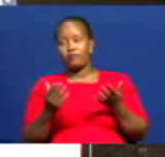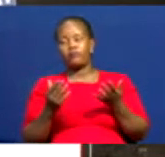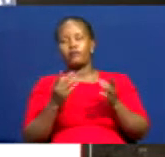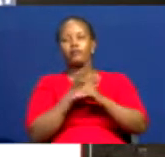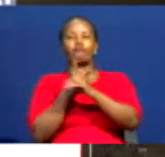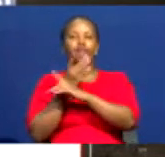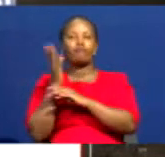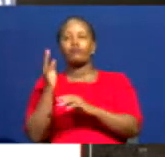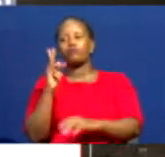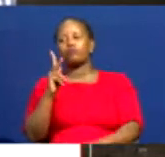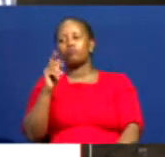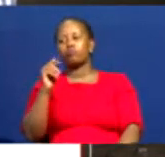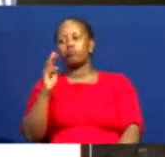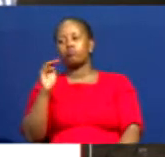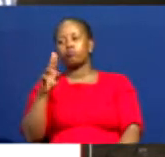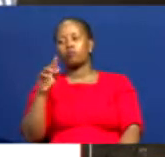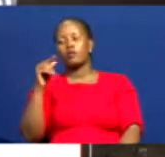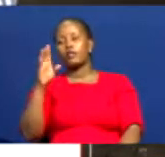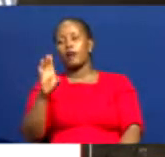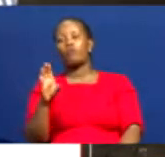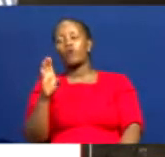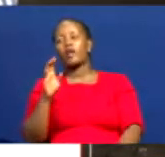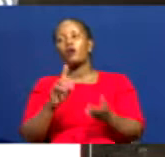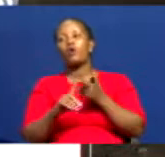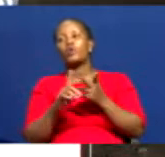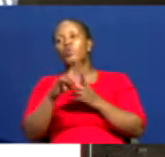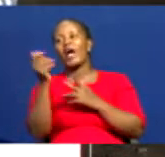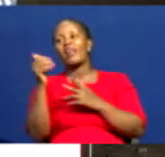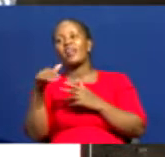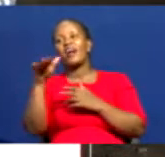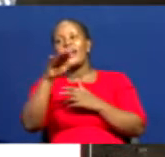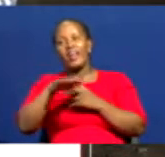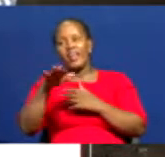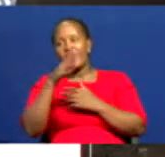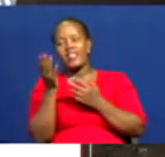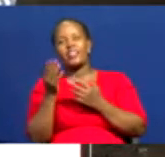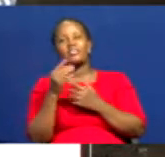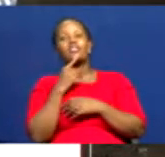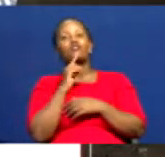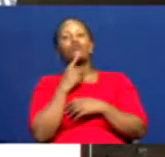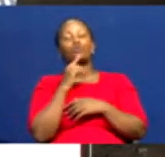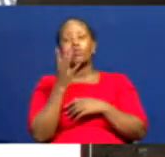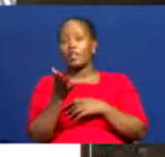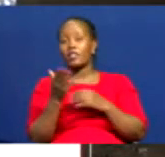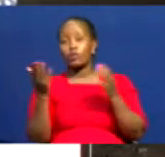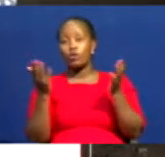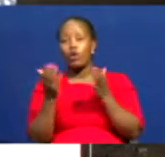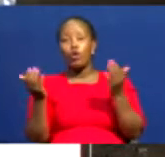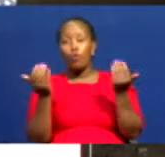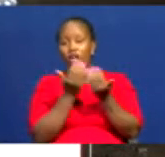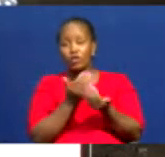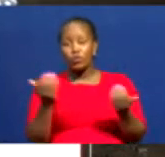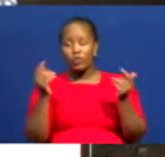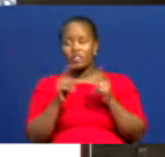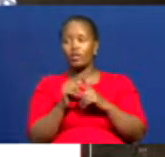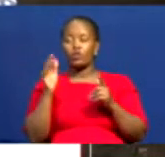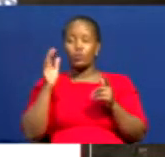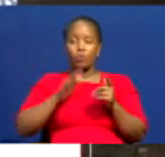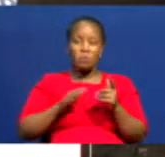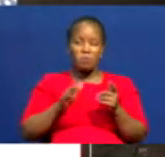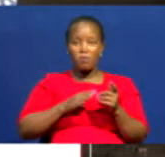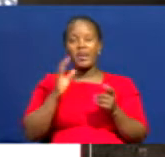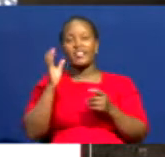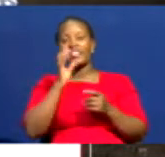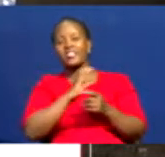Kamuge, and also areas like Napetom, where children were, and their mothers and elders